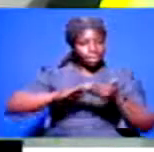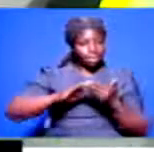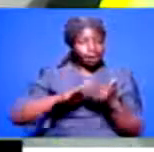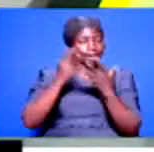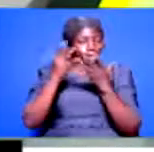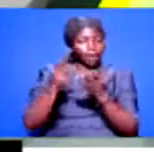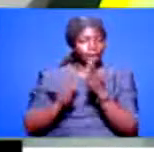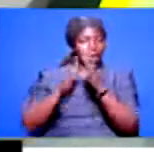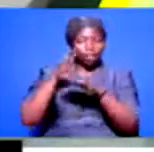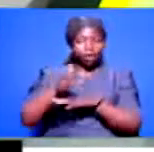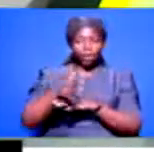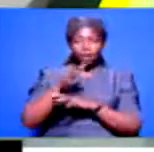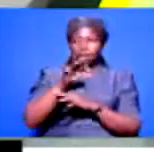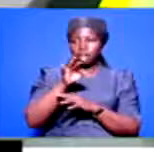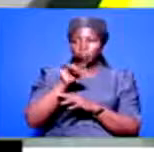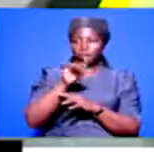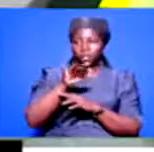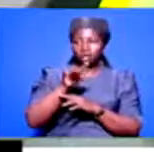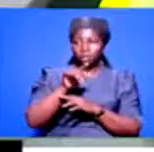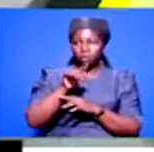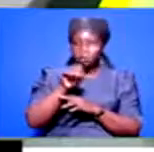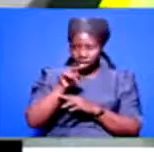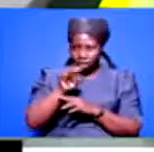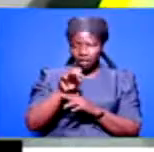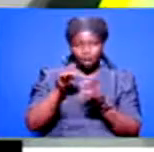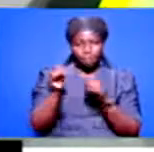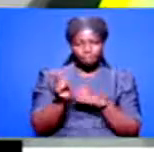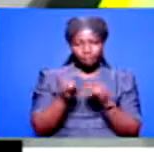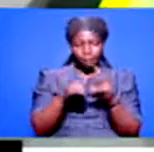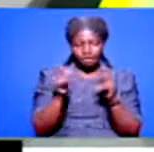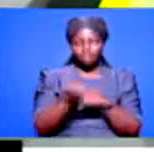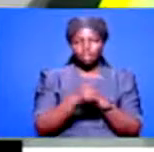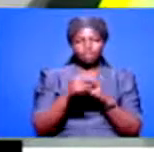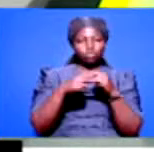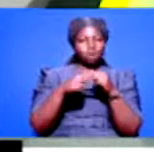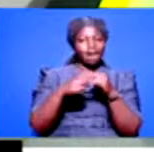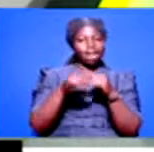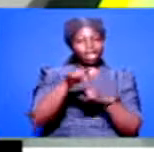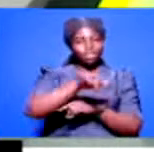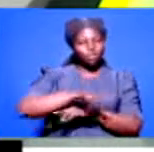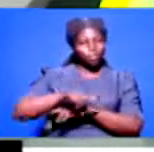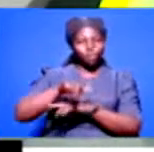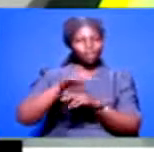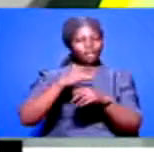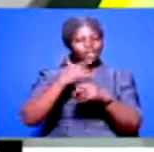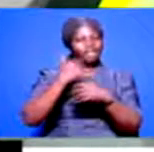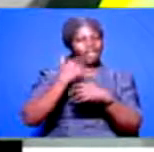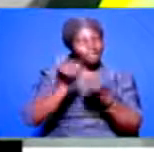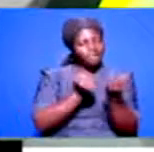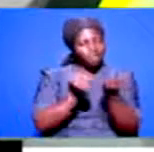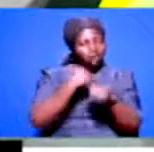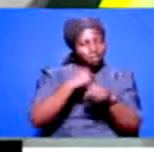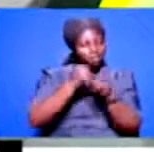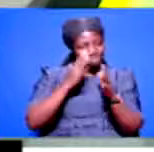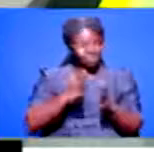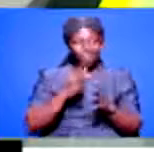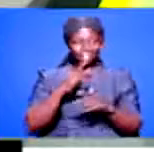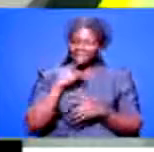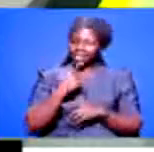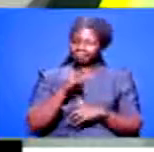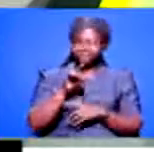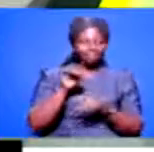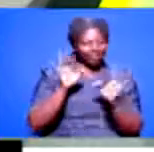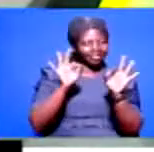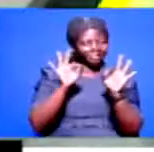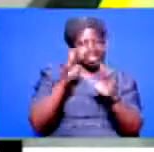effective from July this year. Local vehicle assemblers have welcomed the ban, noting they anticipate a 15% increase